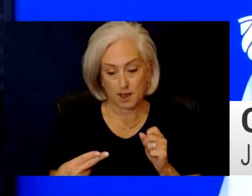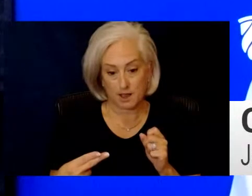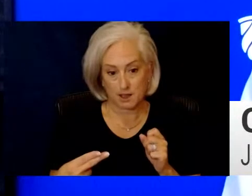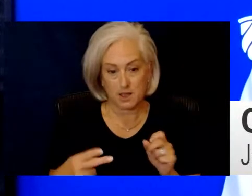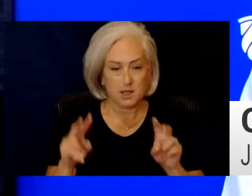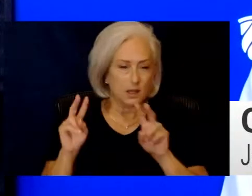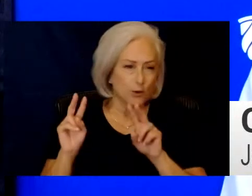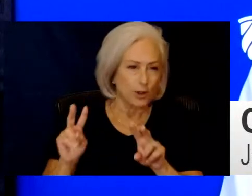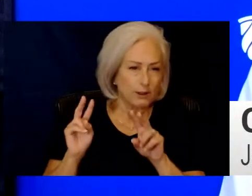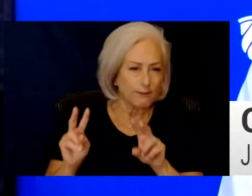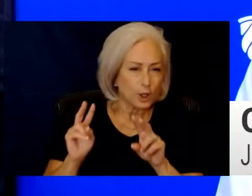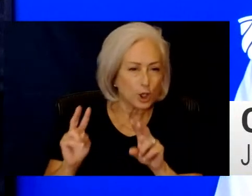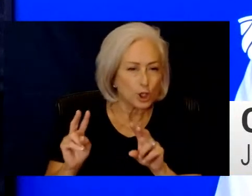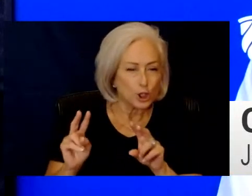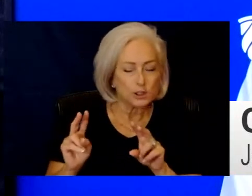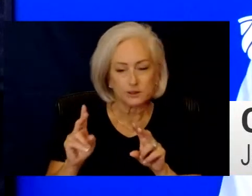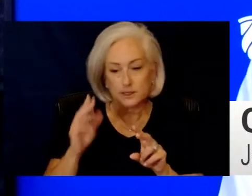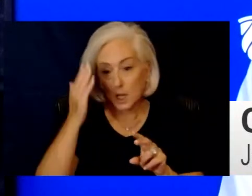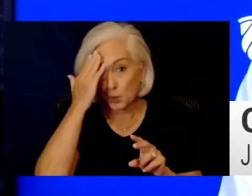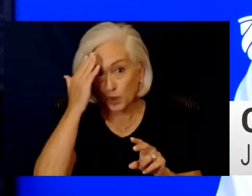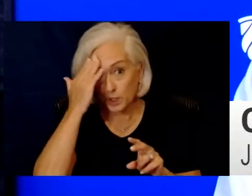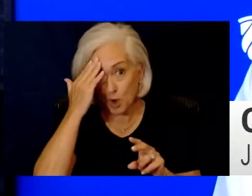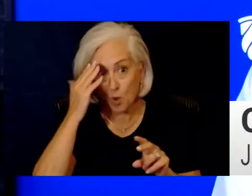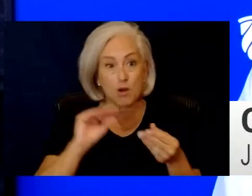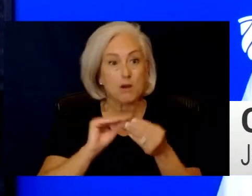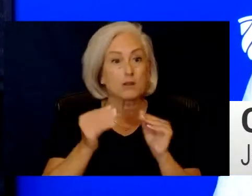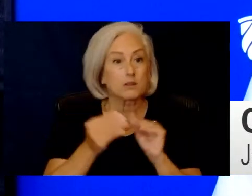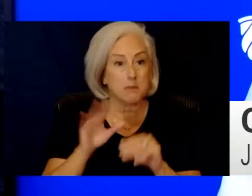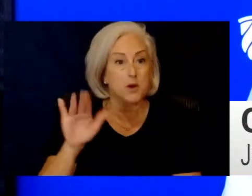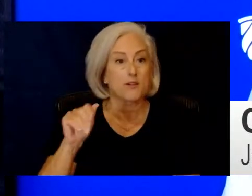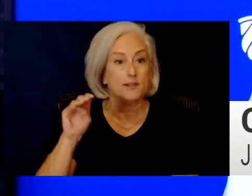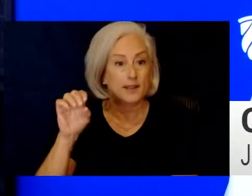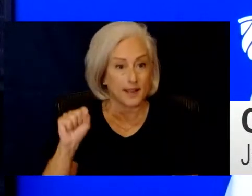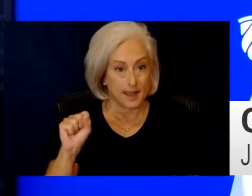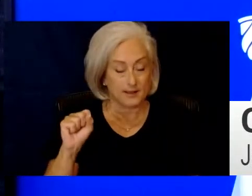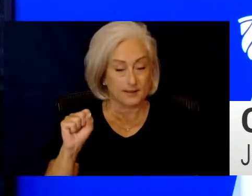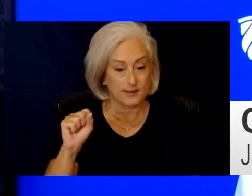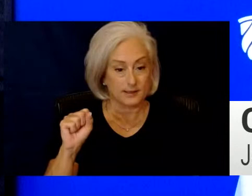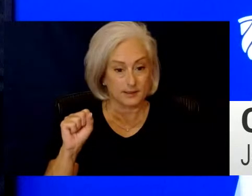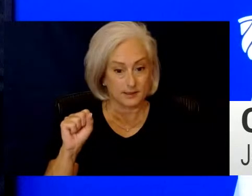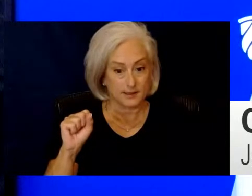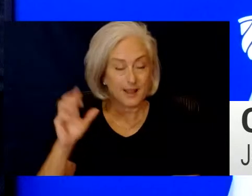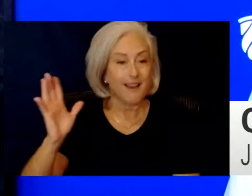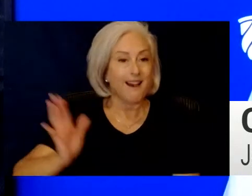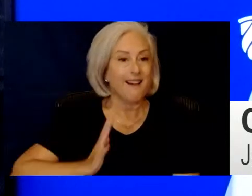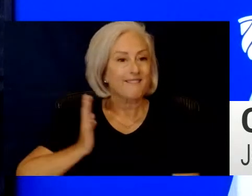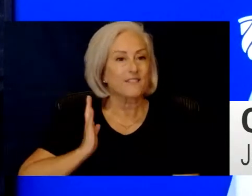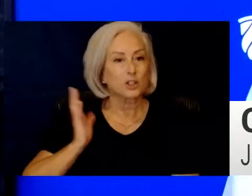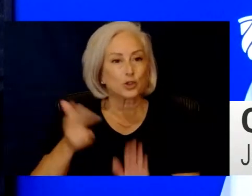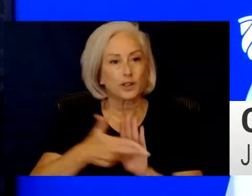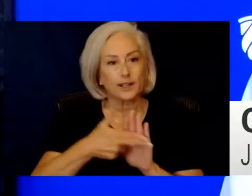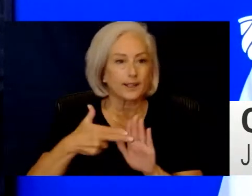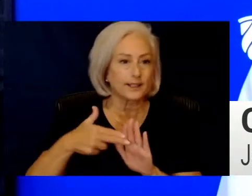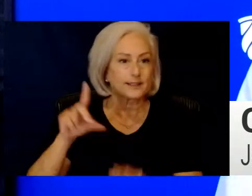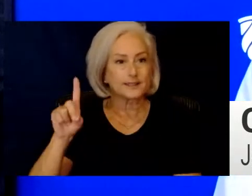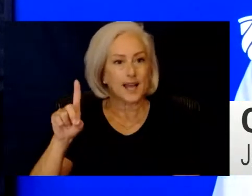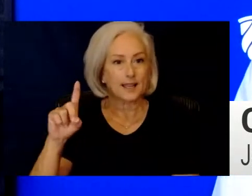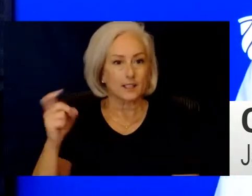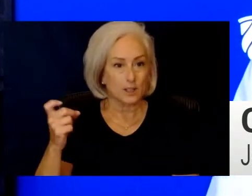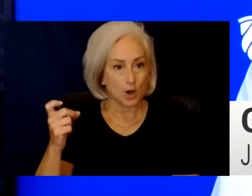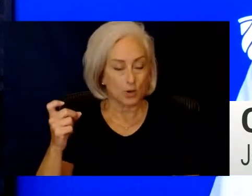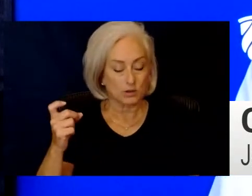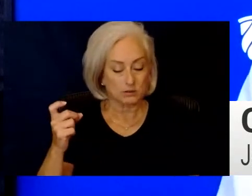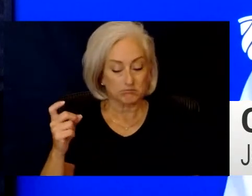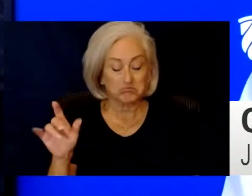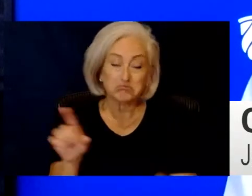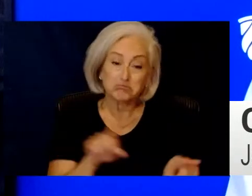certainly we know that with the number of cases, again, those that are officially diagnosed, but also the people that are testing at home, and the